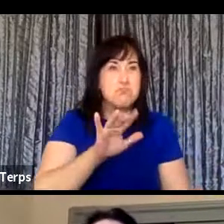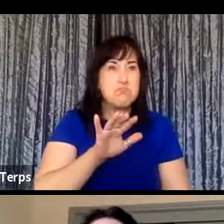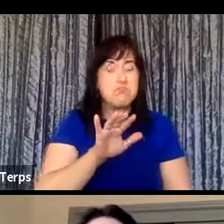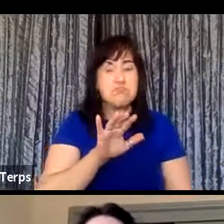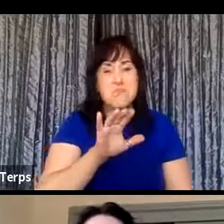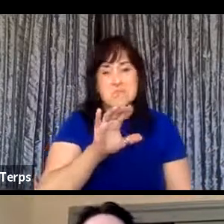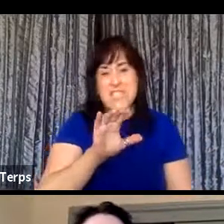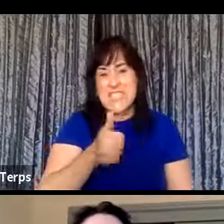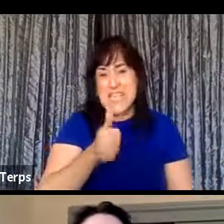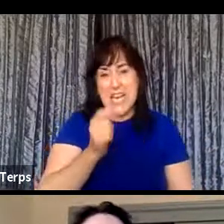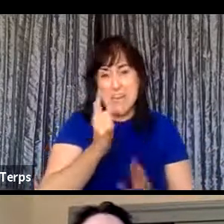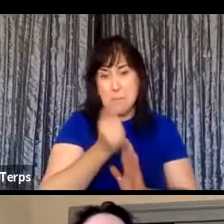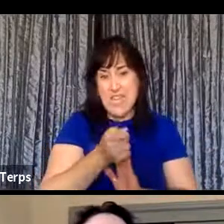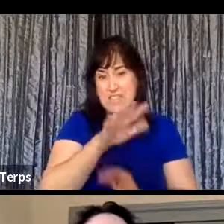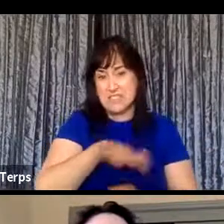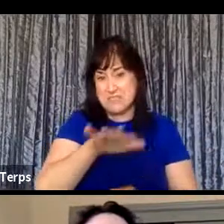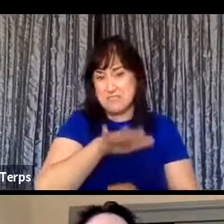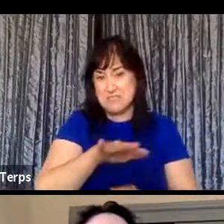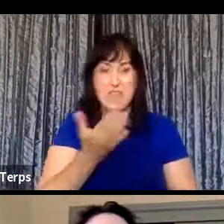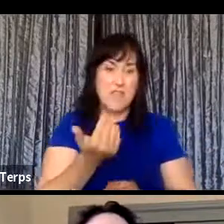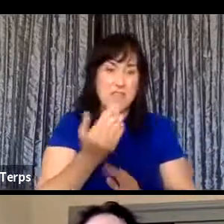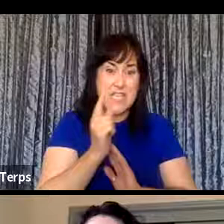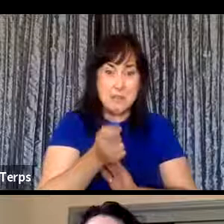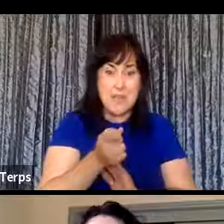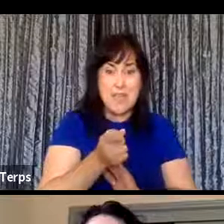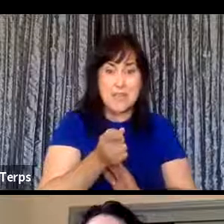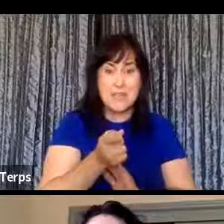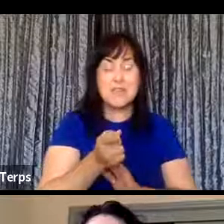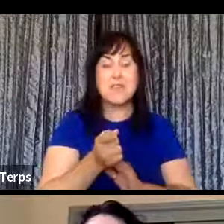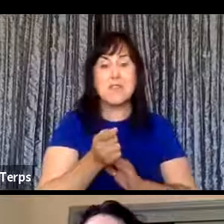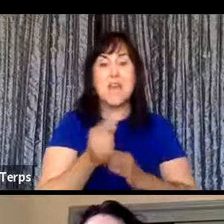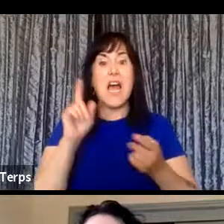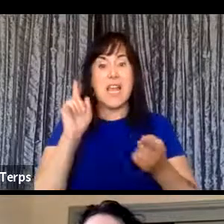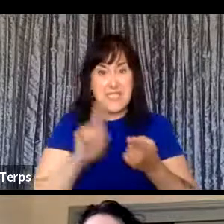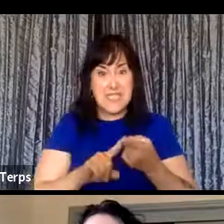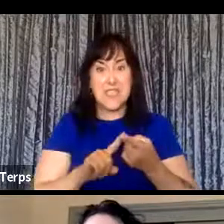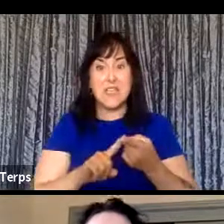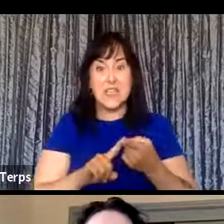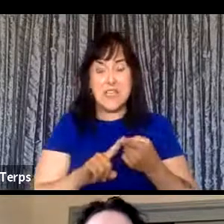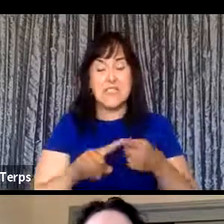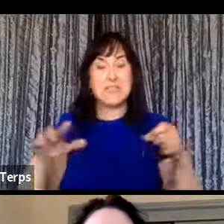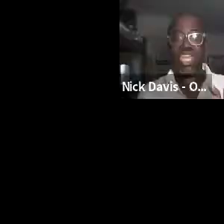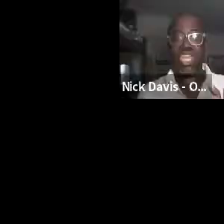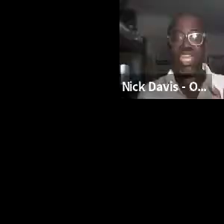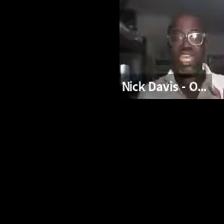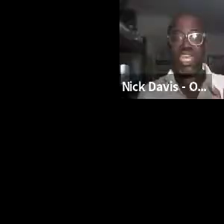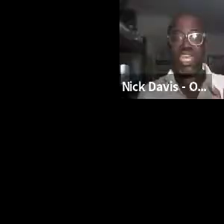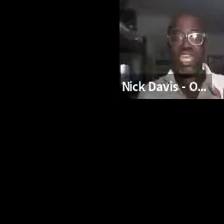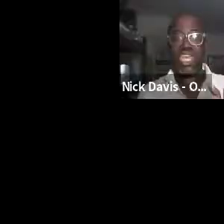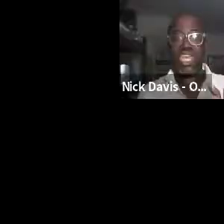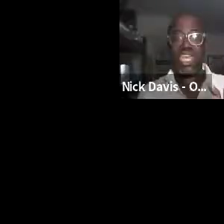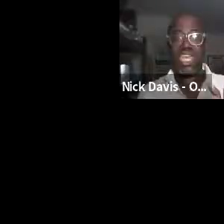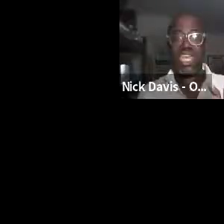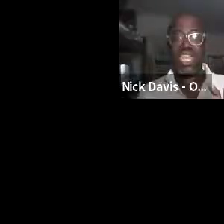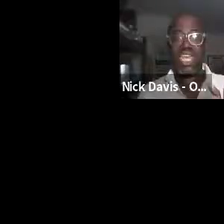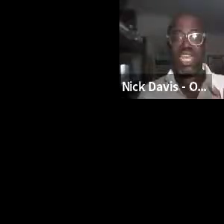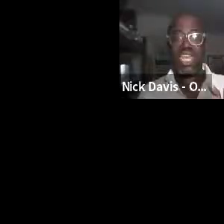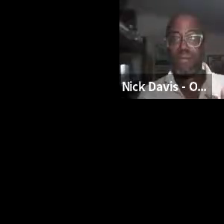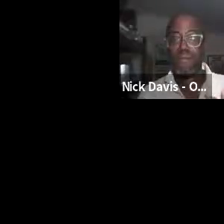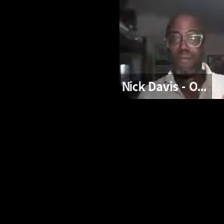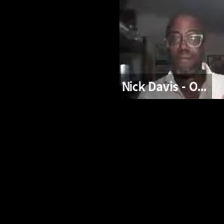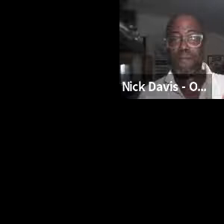probably 10 minutes or so, 15 minutes, until literally the chocolate is solidified. Okay? Any questions, anyone? Any